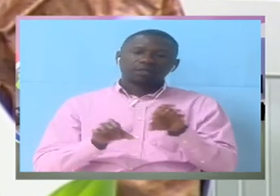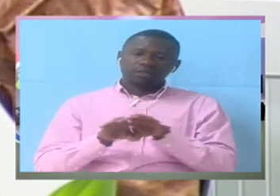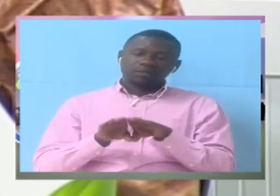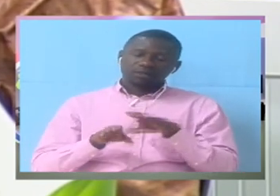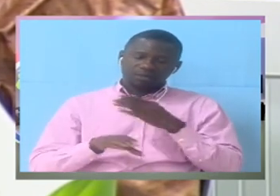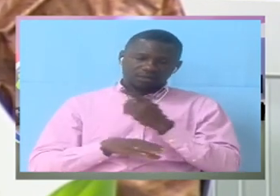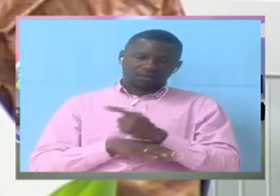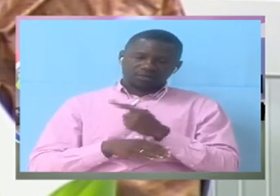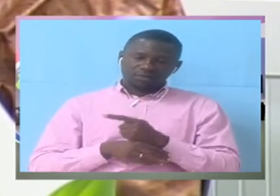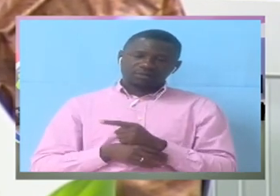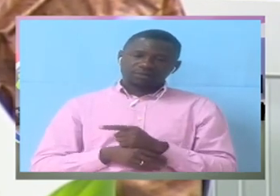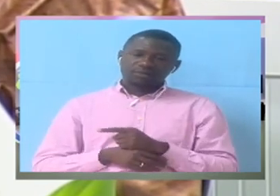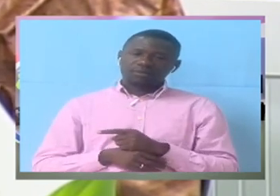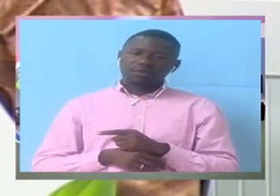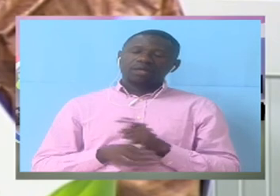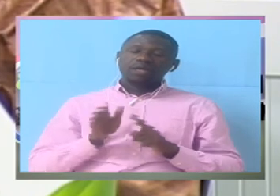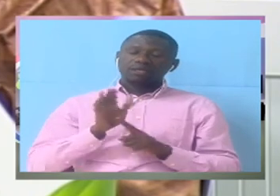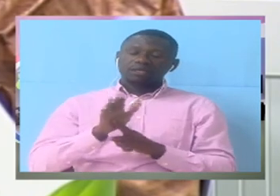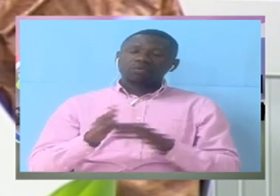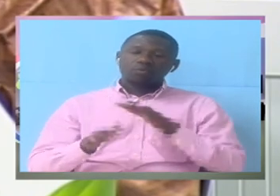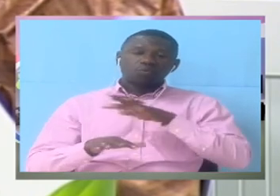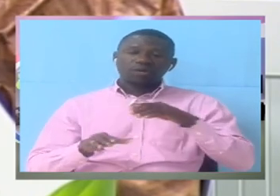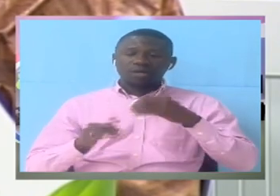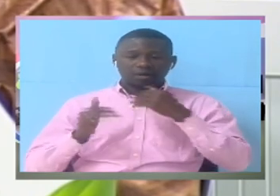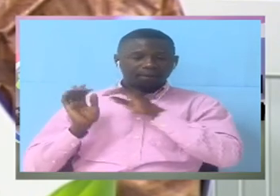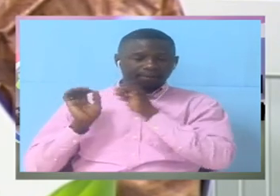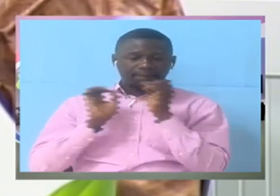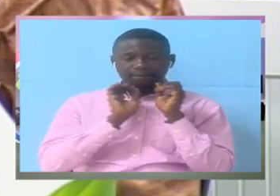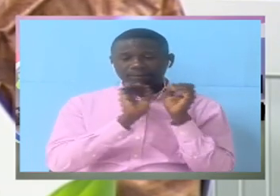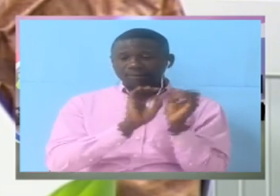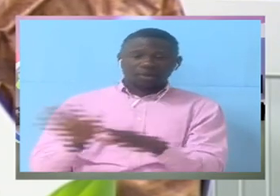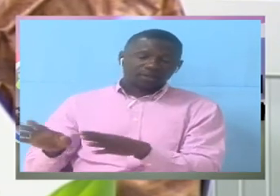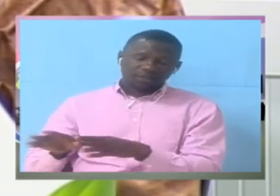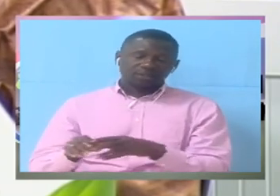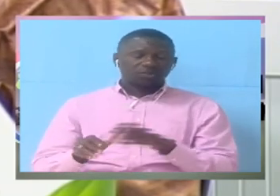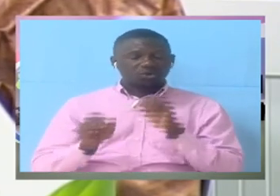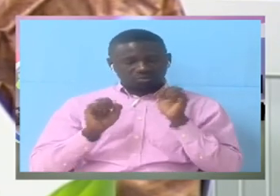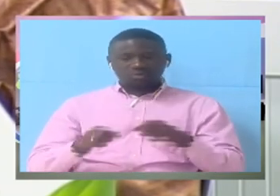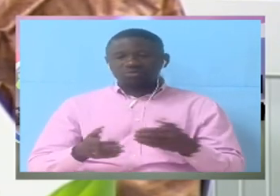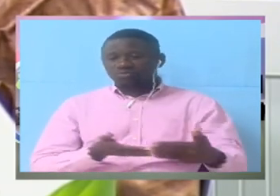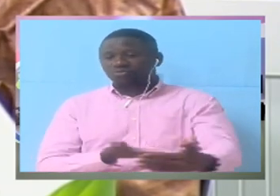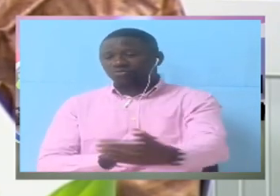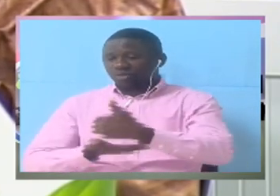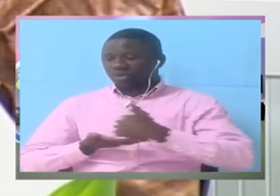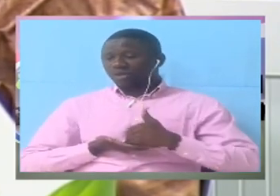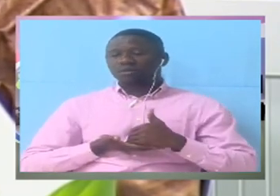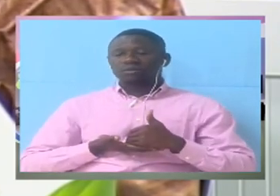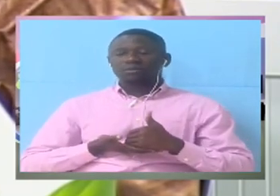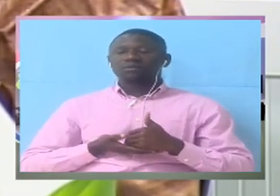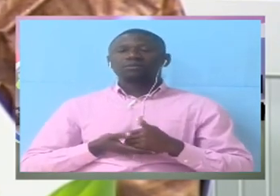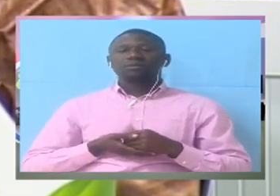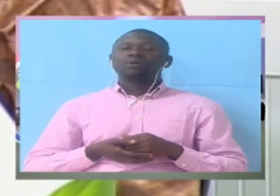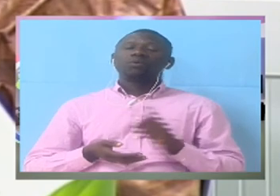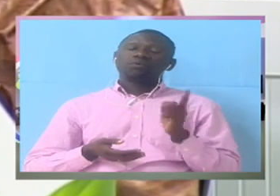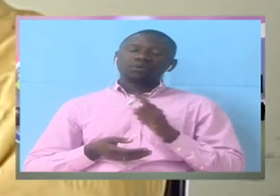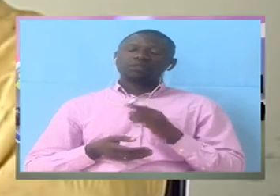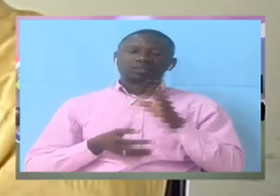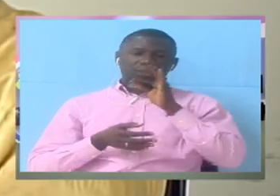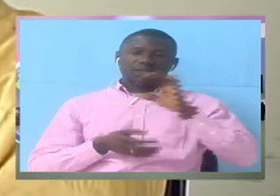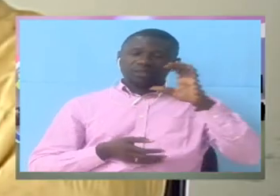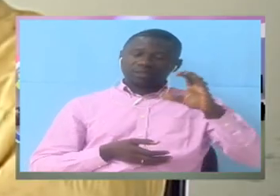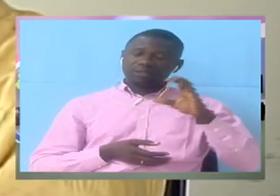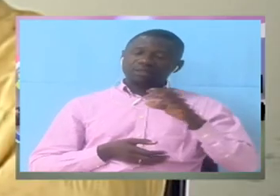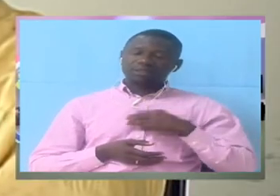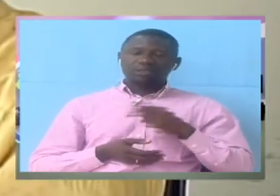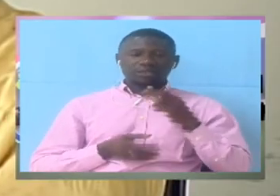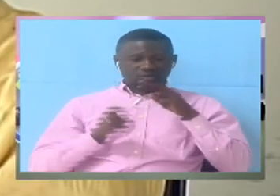country. The water that has spilled cannot be recovered. TRRC beto nyanyi nolala. The